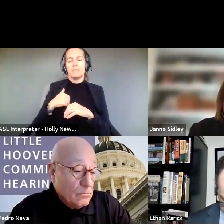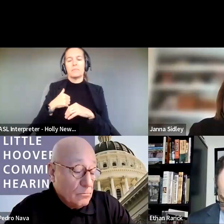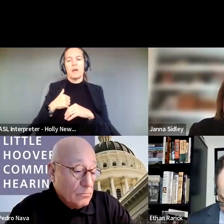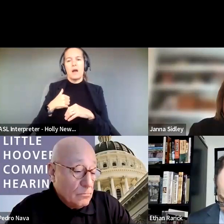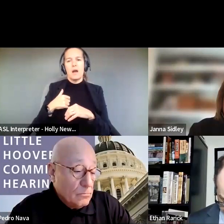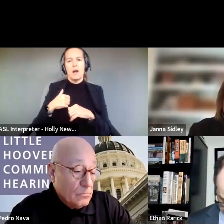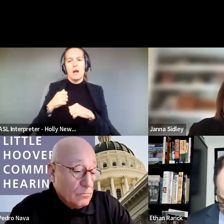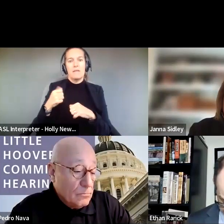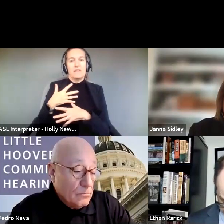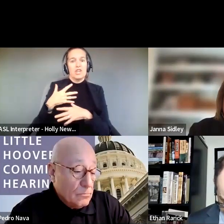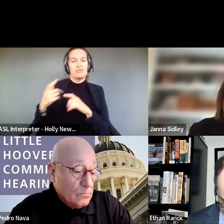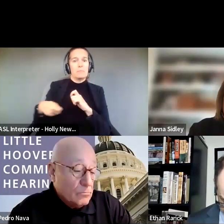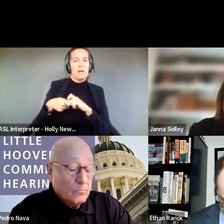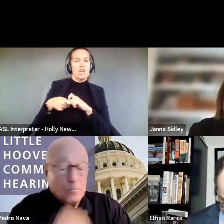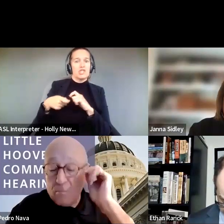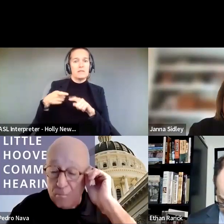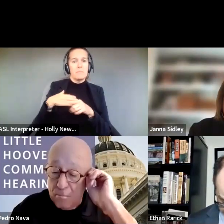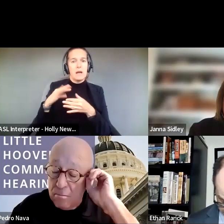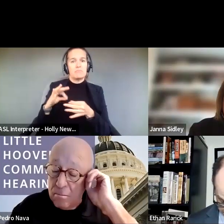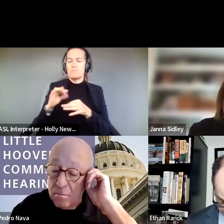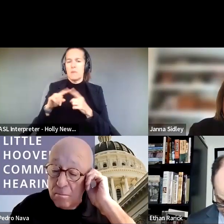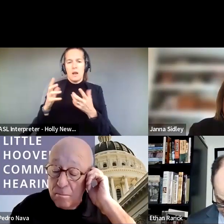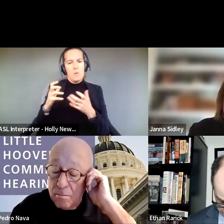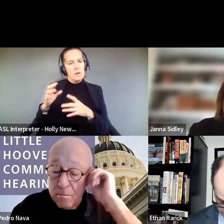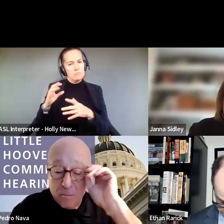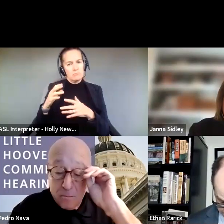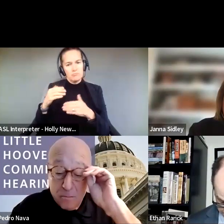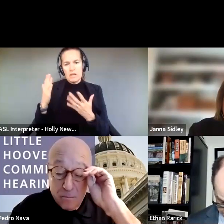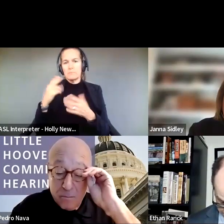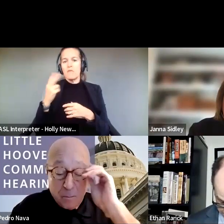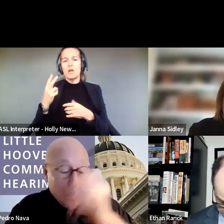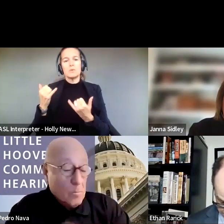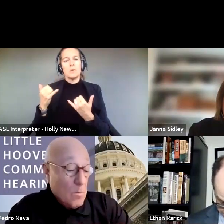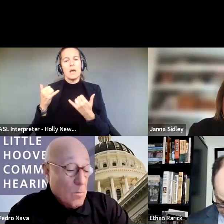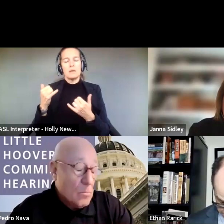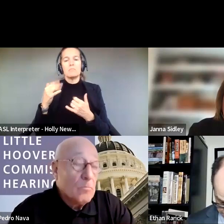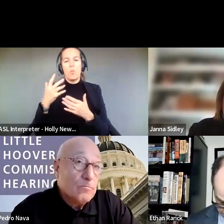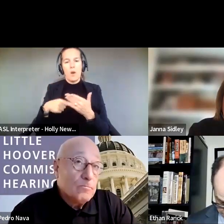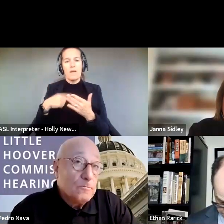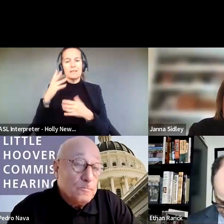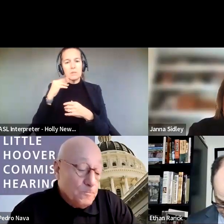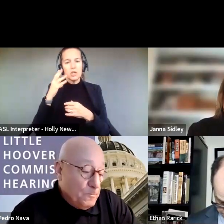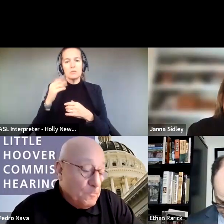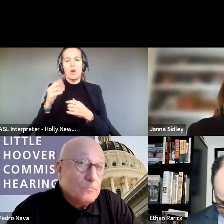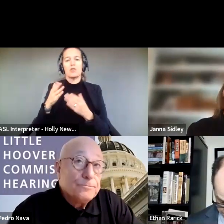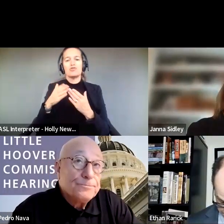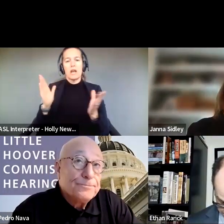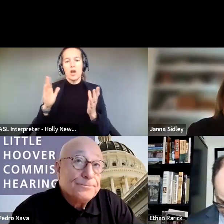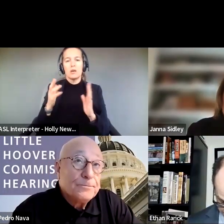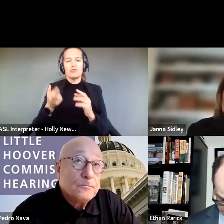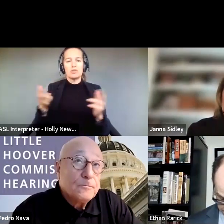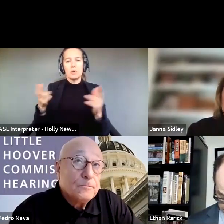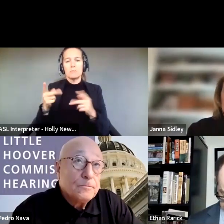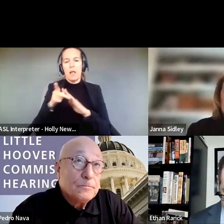repercussions to my comments today, but I want to raise my voice anyways. The issues I see and have experienced are generic resource policy is